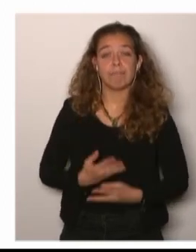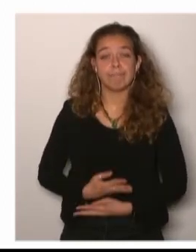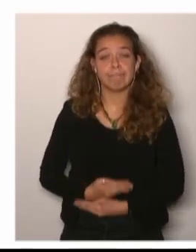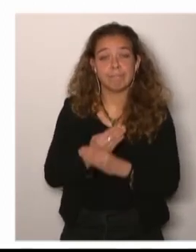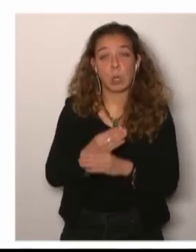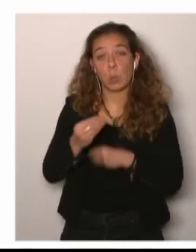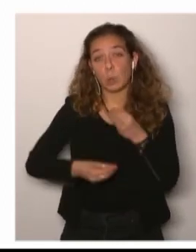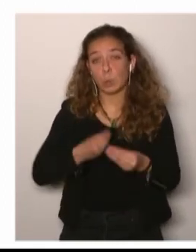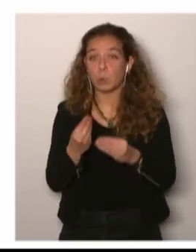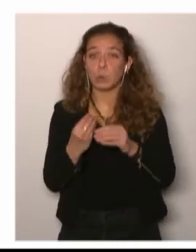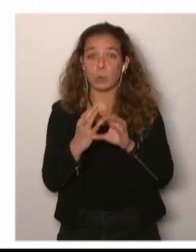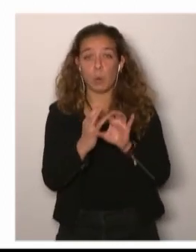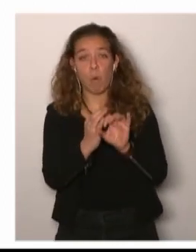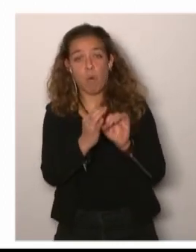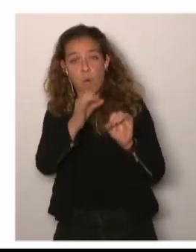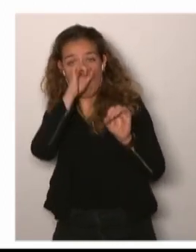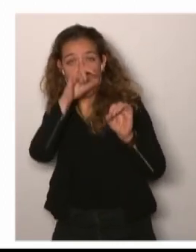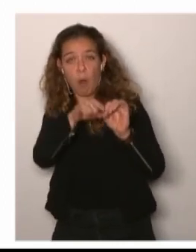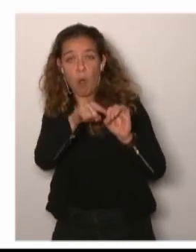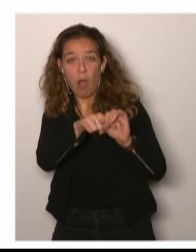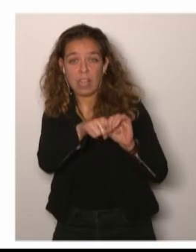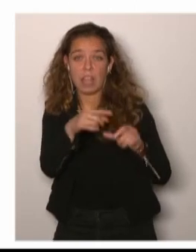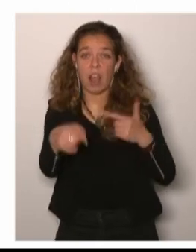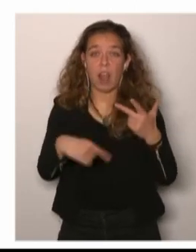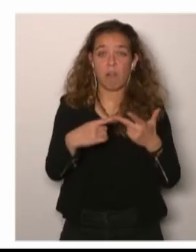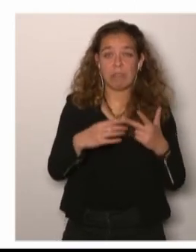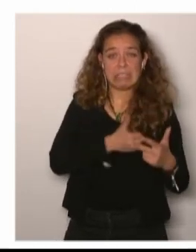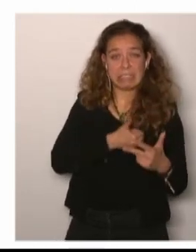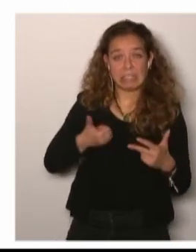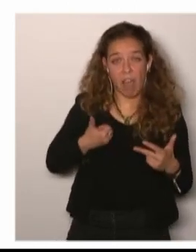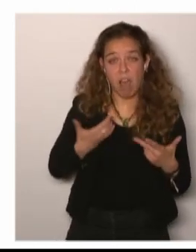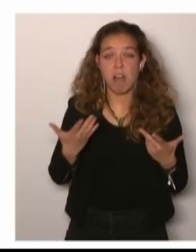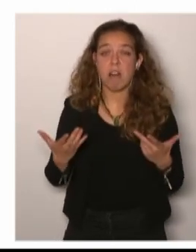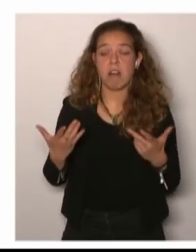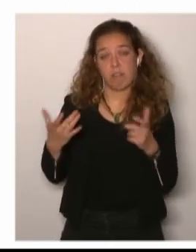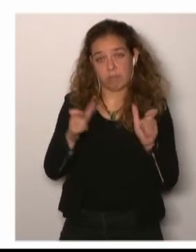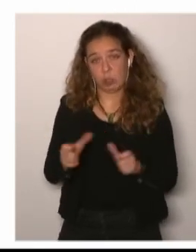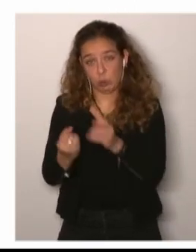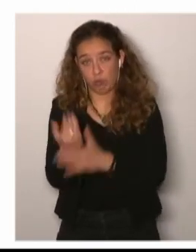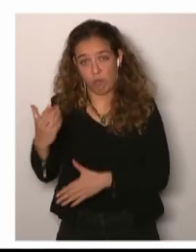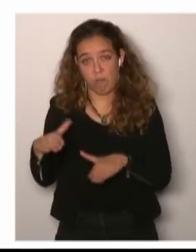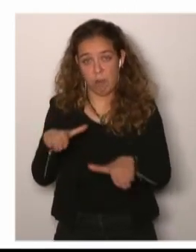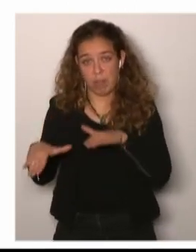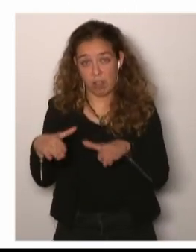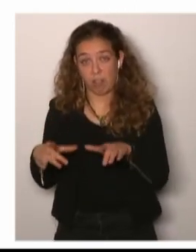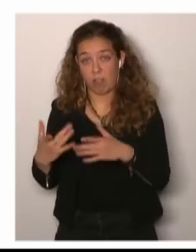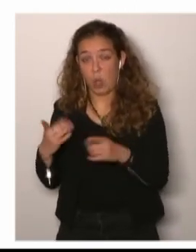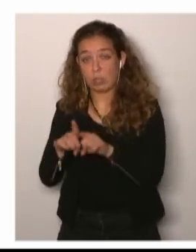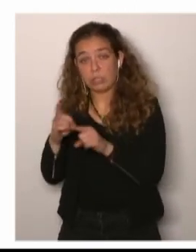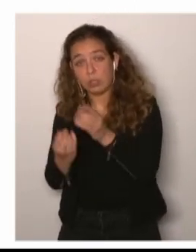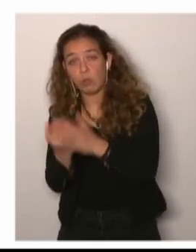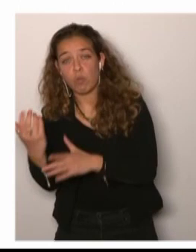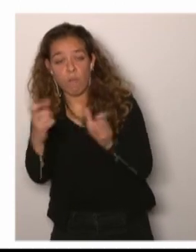of activities for quality control, for assessment of cancer screening